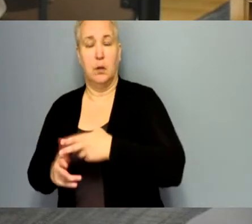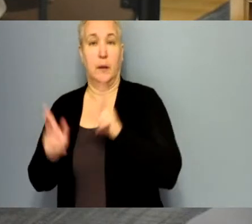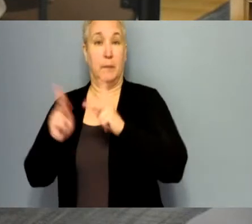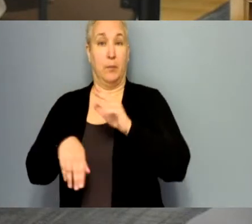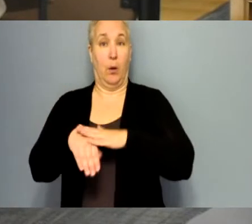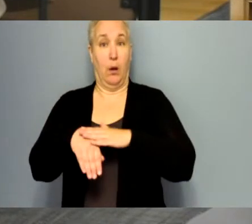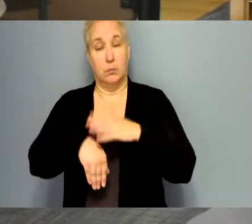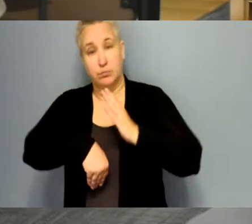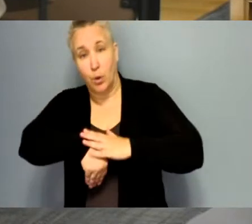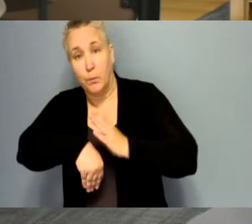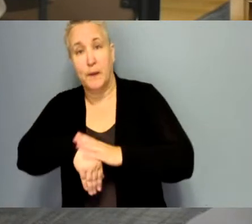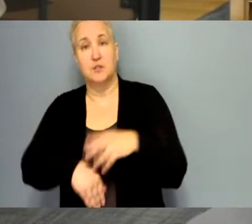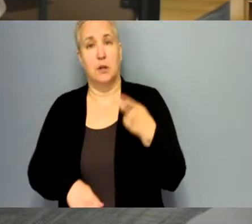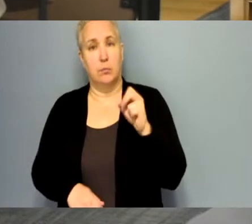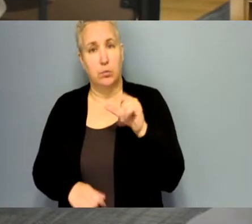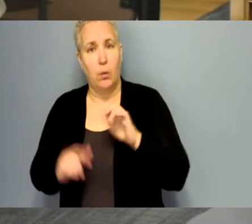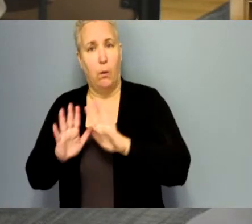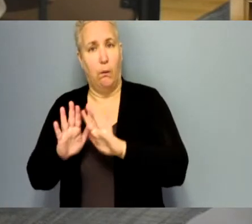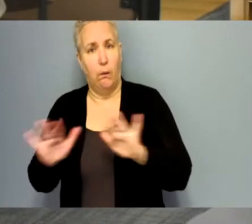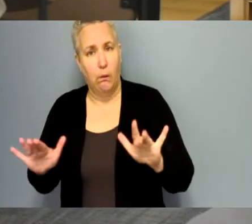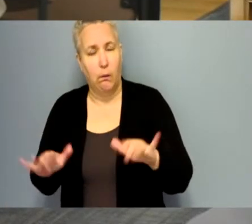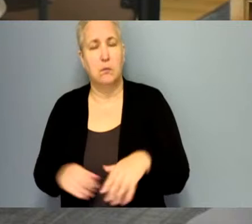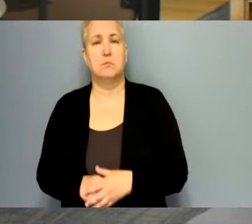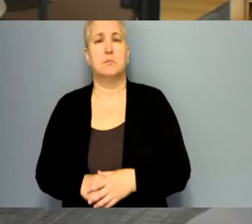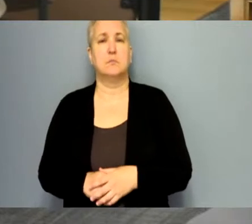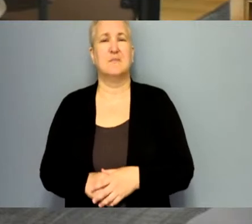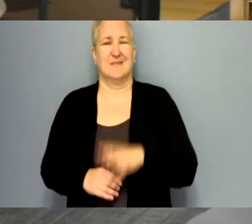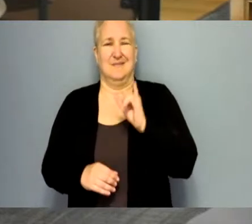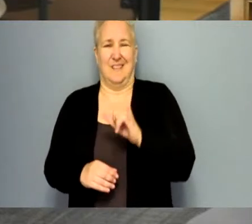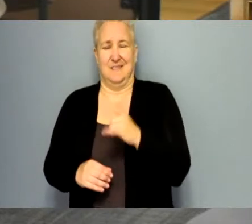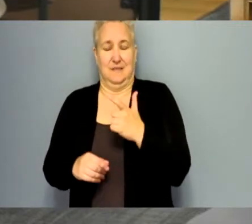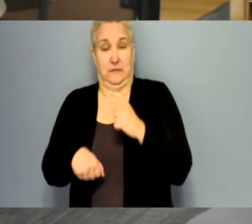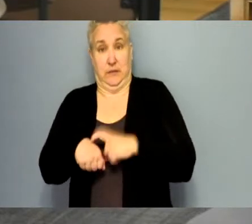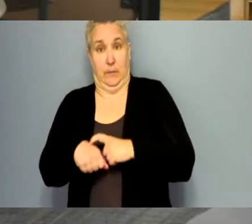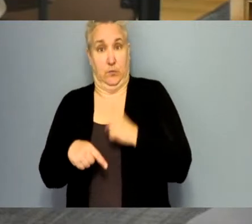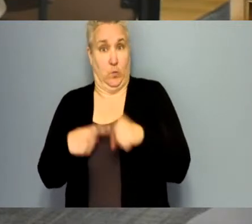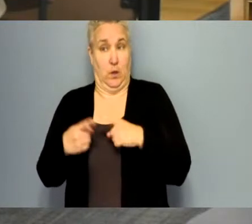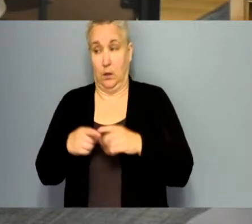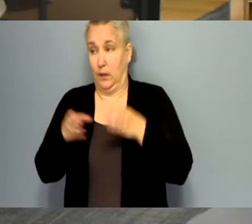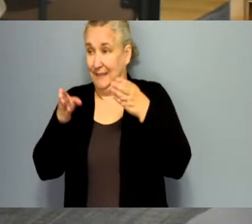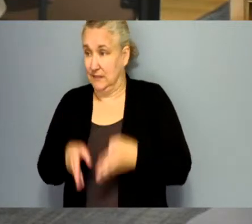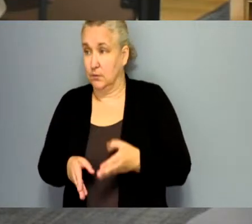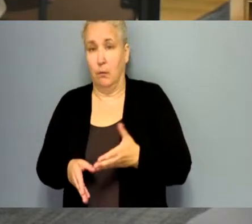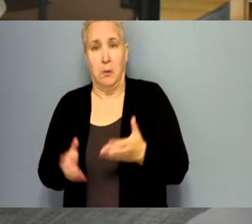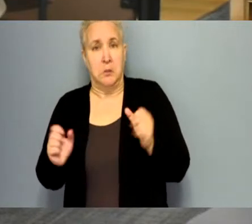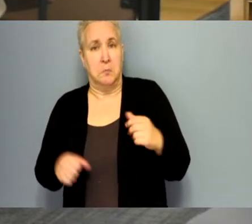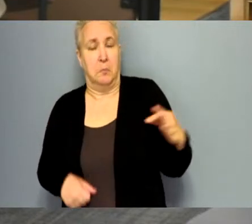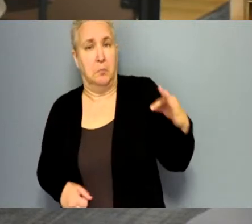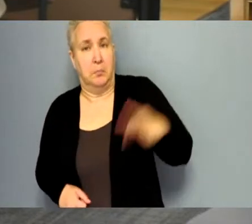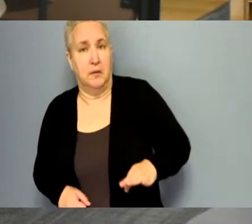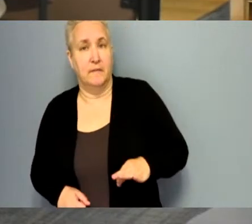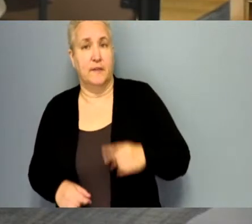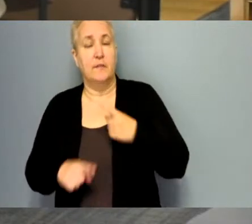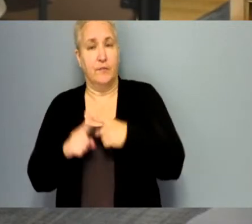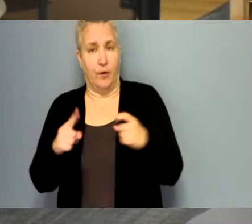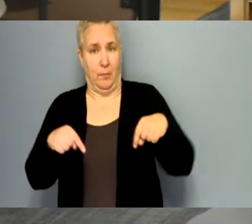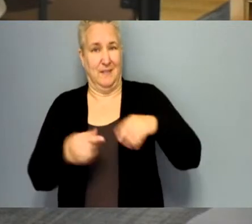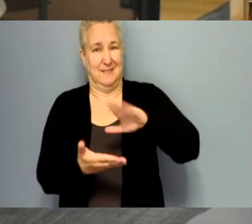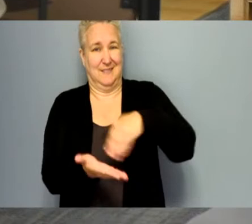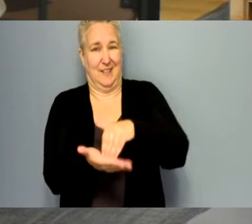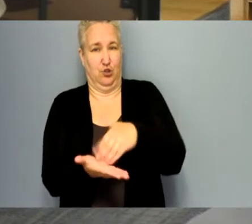and parole, these are all different intercepts where an individual may benefit from this